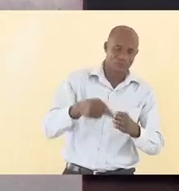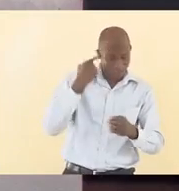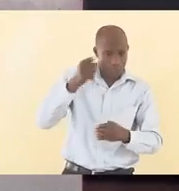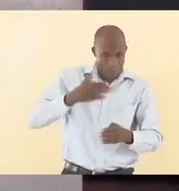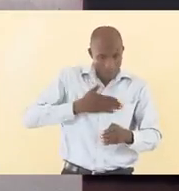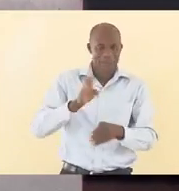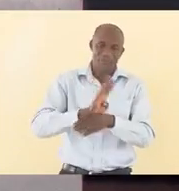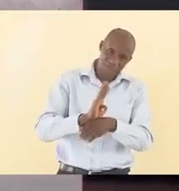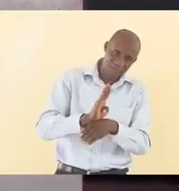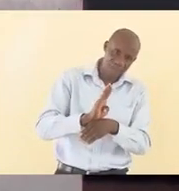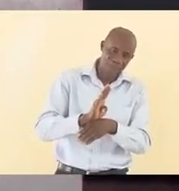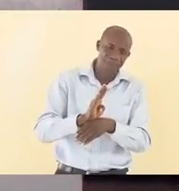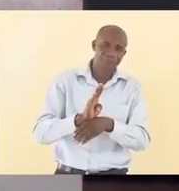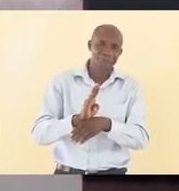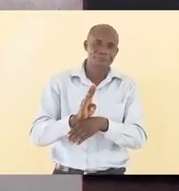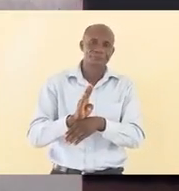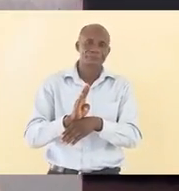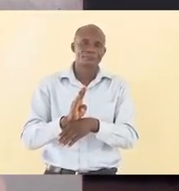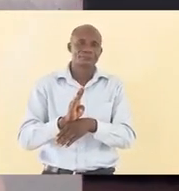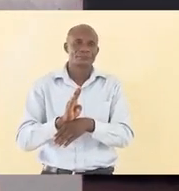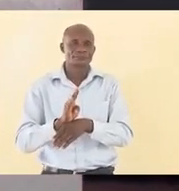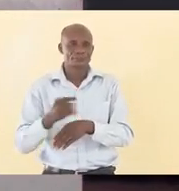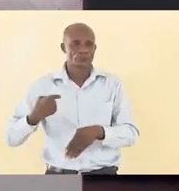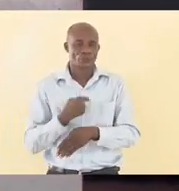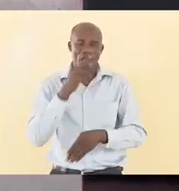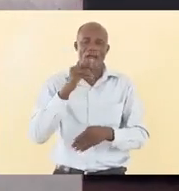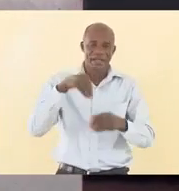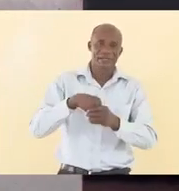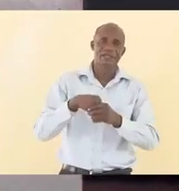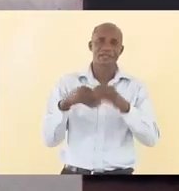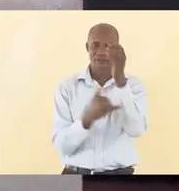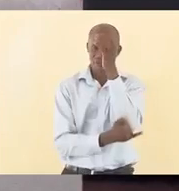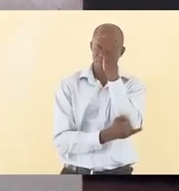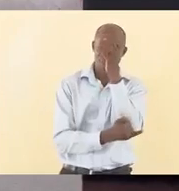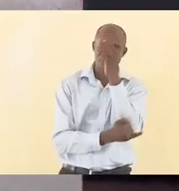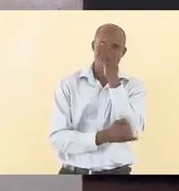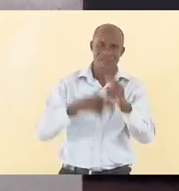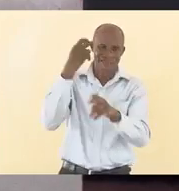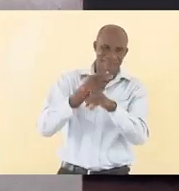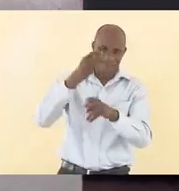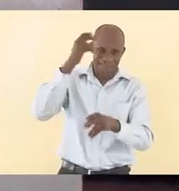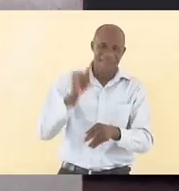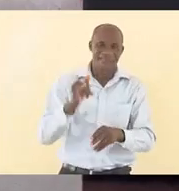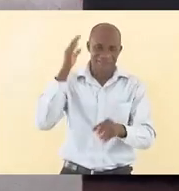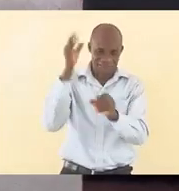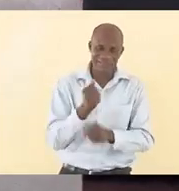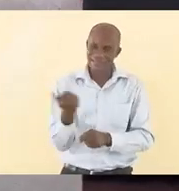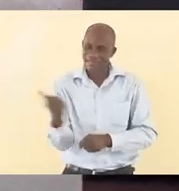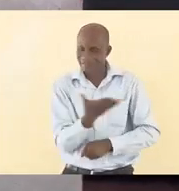are the implications for my business and my business transaction? I mean, We're in a country where you can hardly get anything